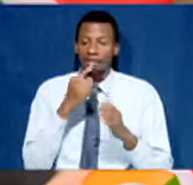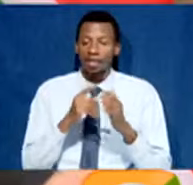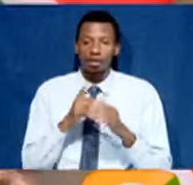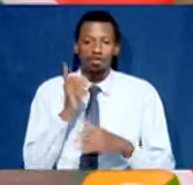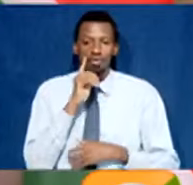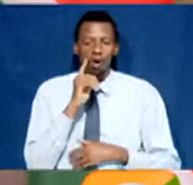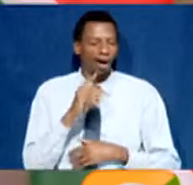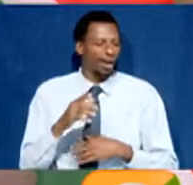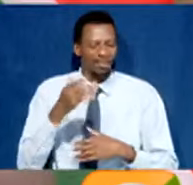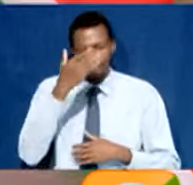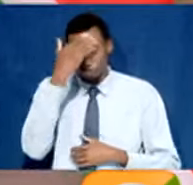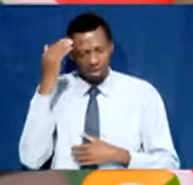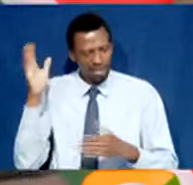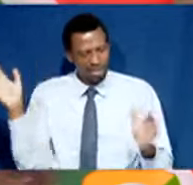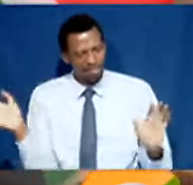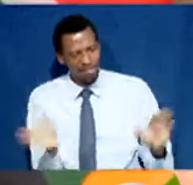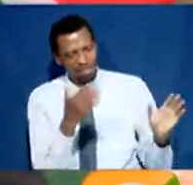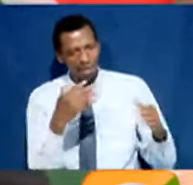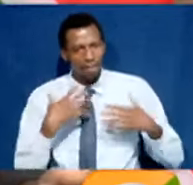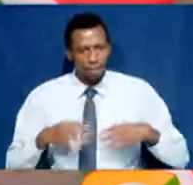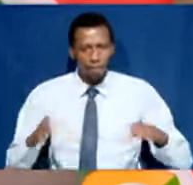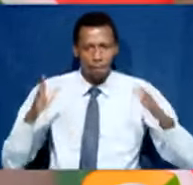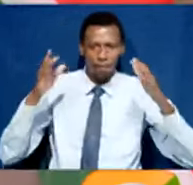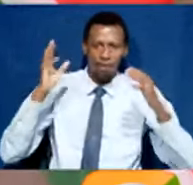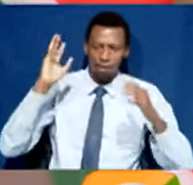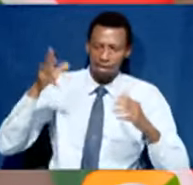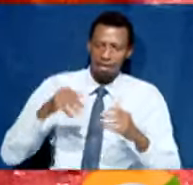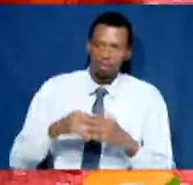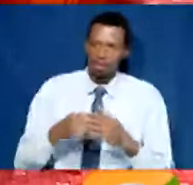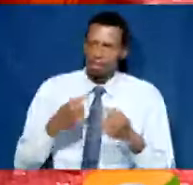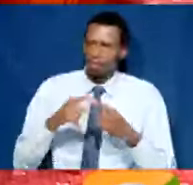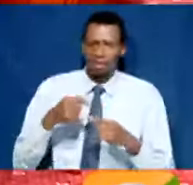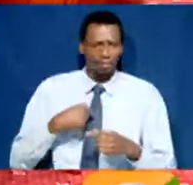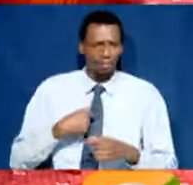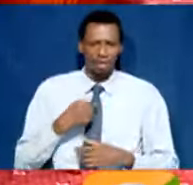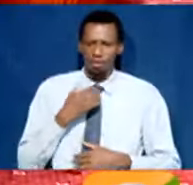thing. People will cut off. Mr. President, I don't think there's anyone saying that they should stop it.